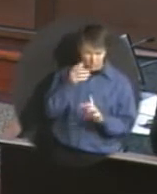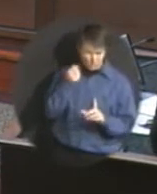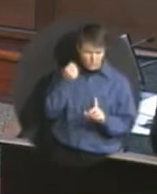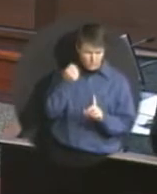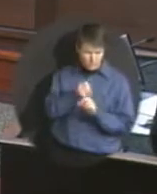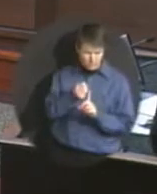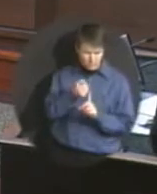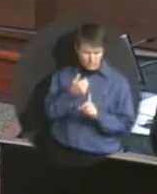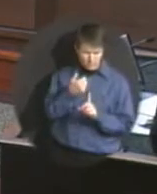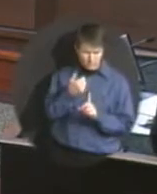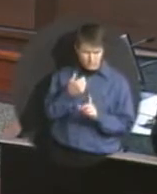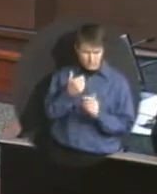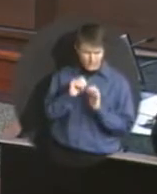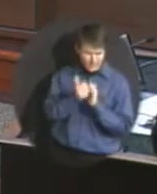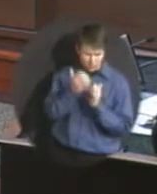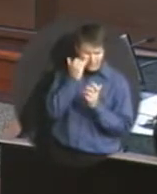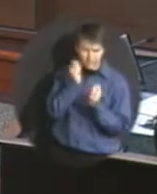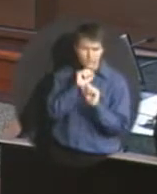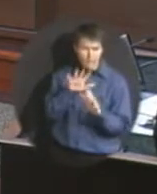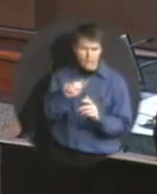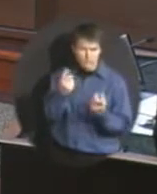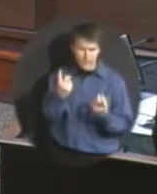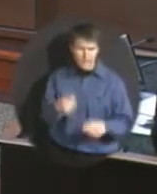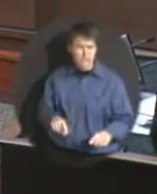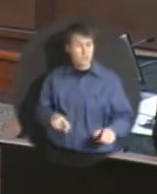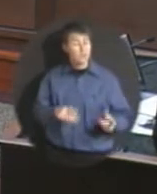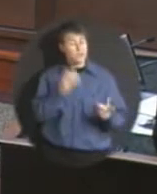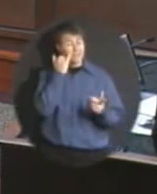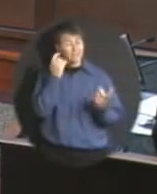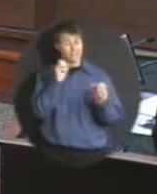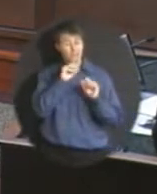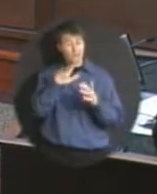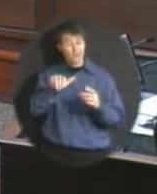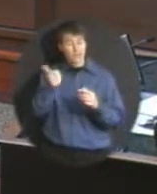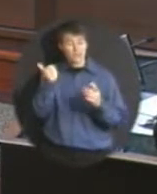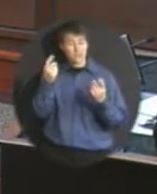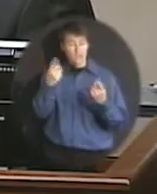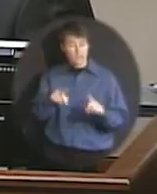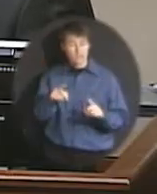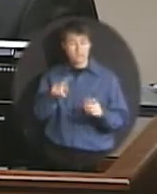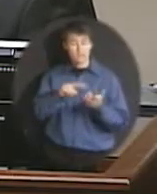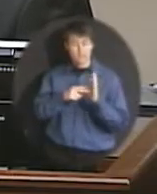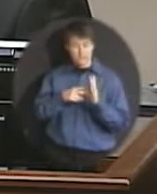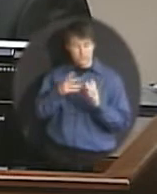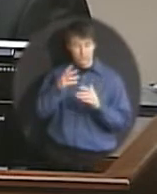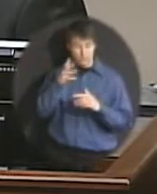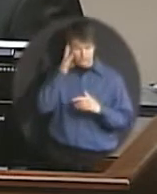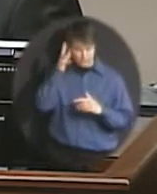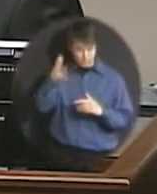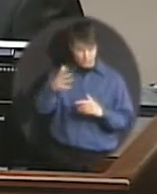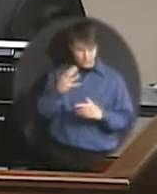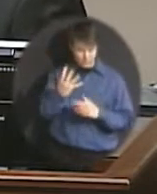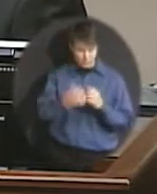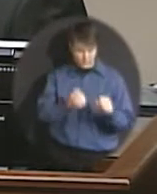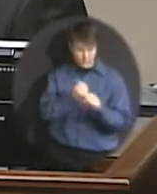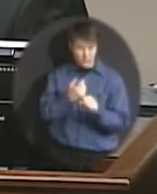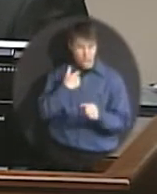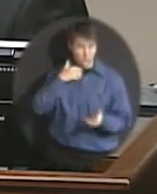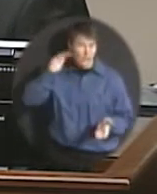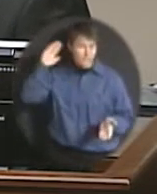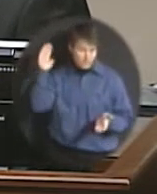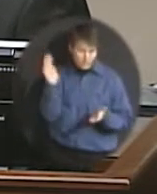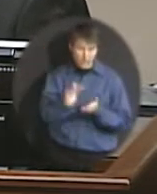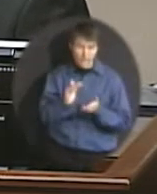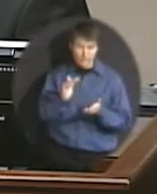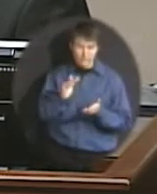us how, if nothing else happens? If nothing else happens, we have to cut expenditures over the next 4 years by $7.4 million. And how